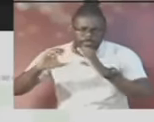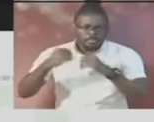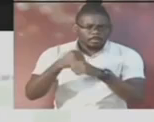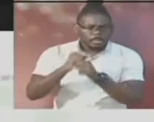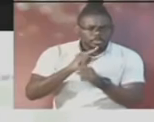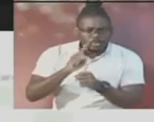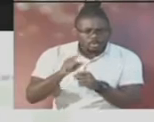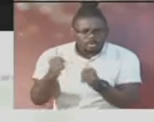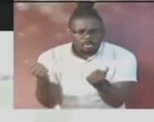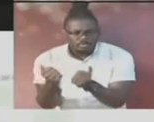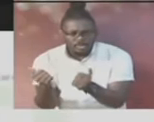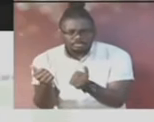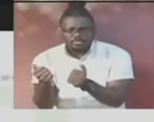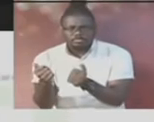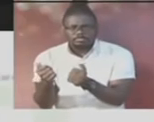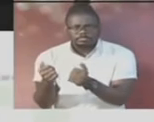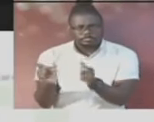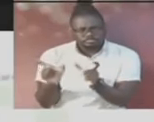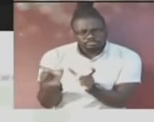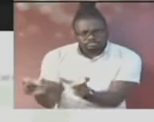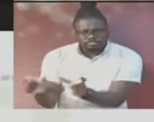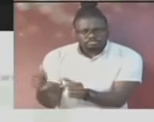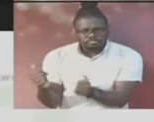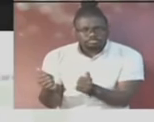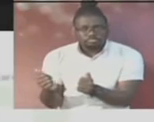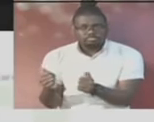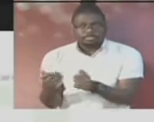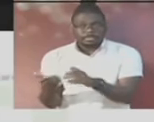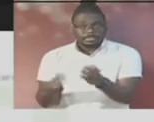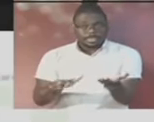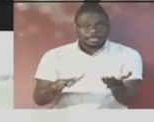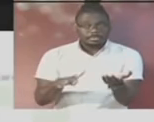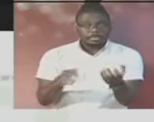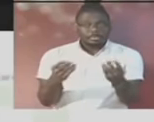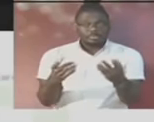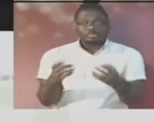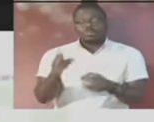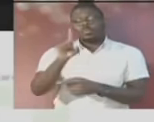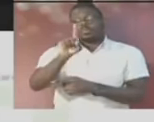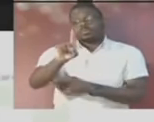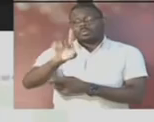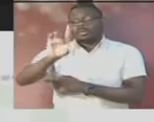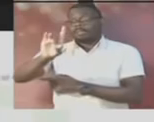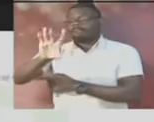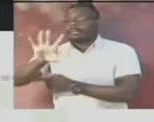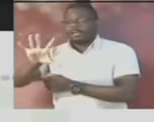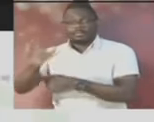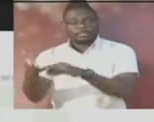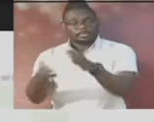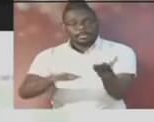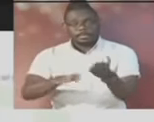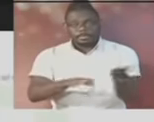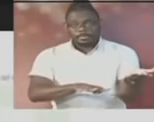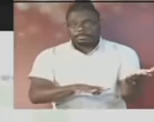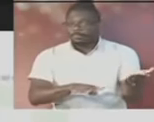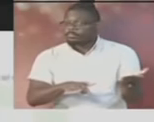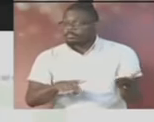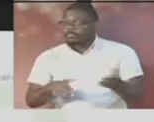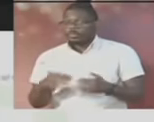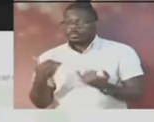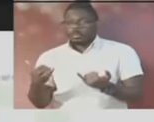Unfortunately, we have had 185 deaths so far. And I'd like to pause and inform the